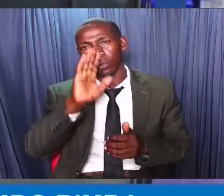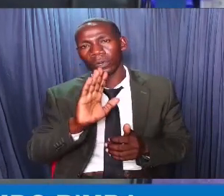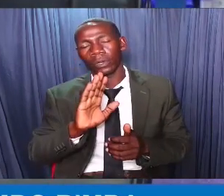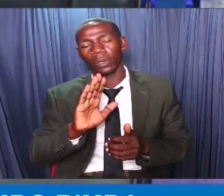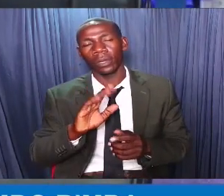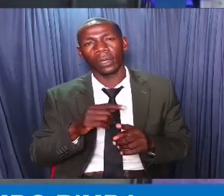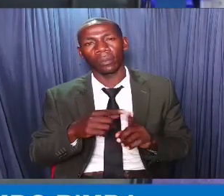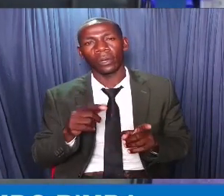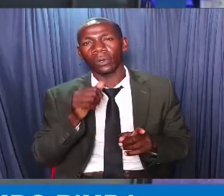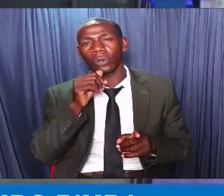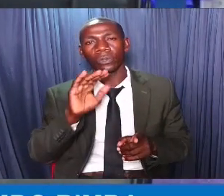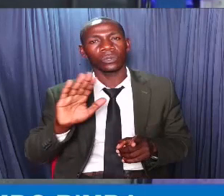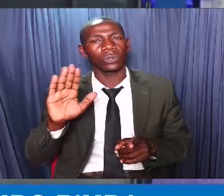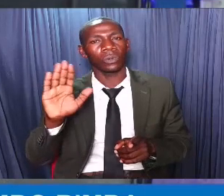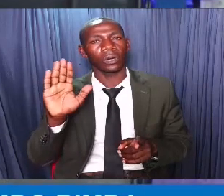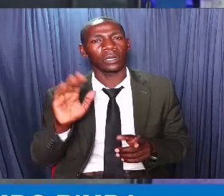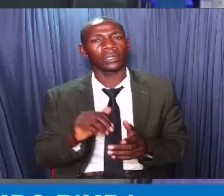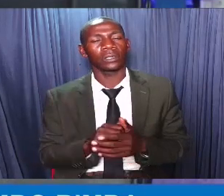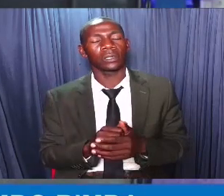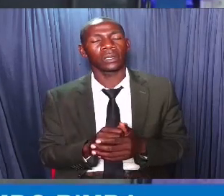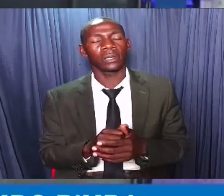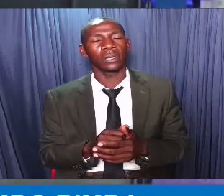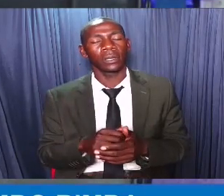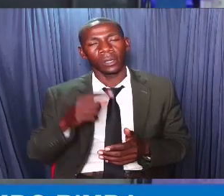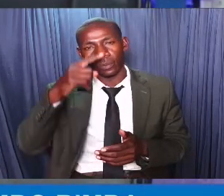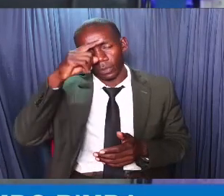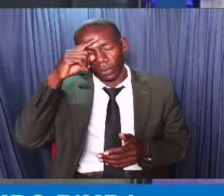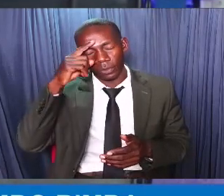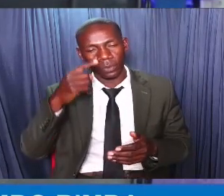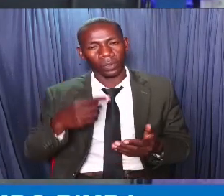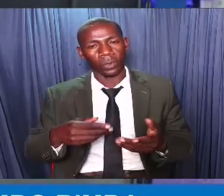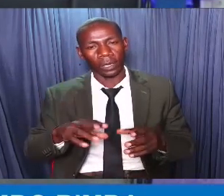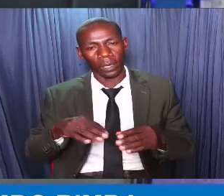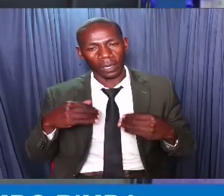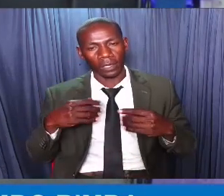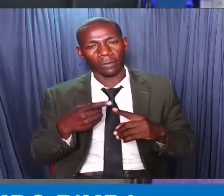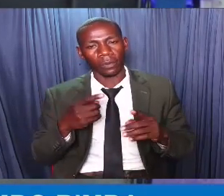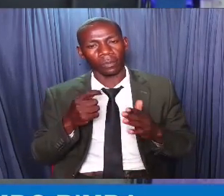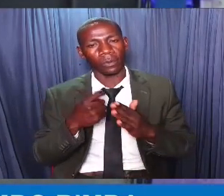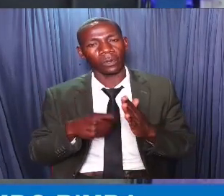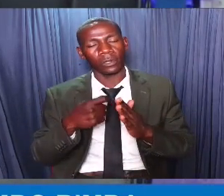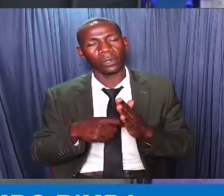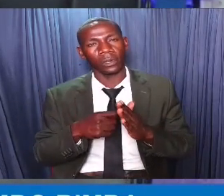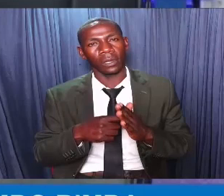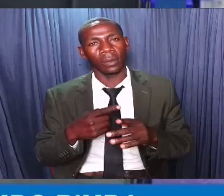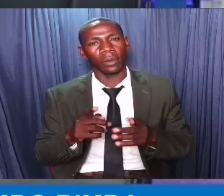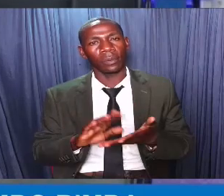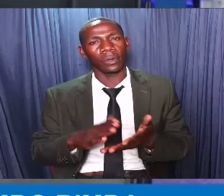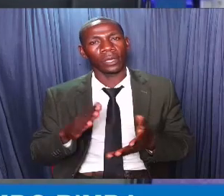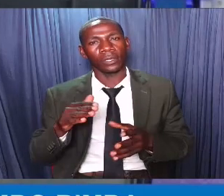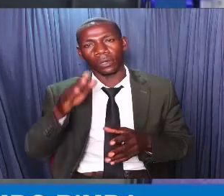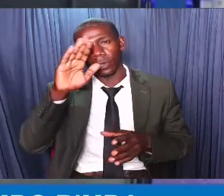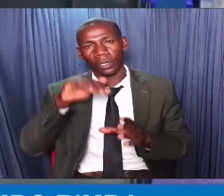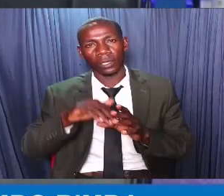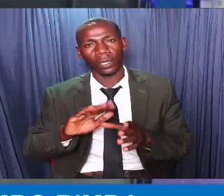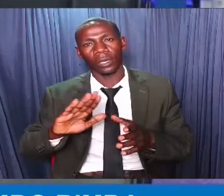by God. Wala nyinyi si mali yenu wenyewe. And it's not your own. Maana mlinunua kwa thamani. Because you are bought with a price. Basi sasa mtukuzeni Mungu katika mwili